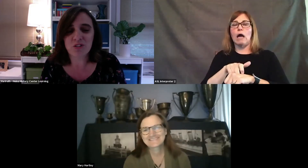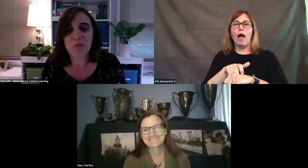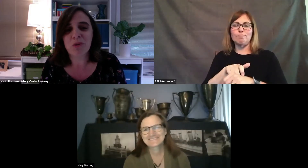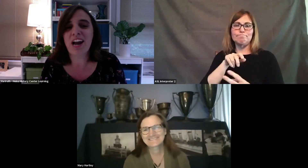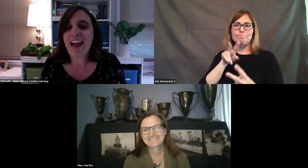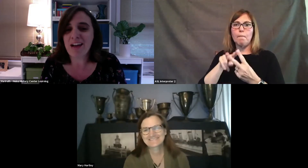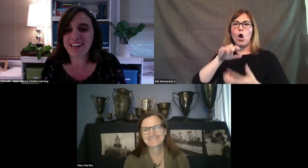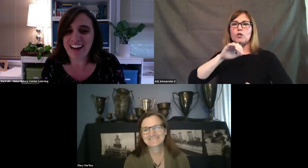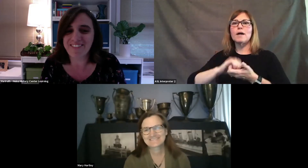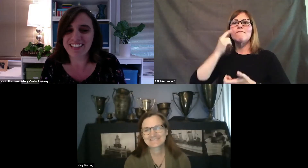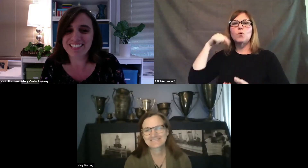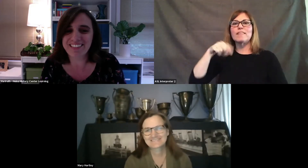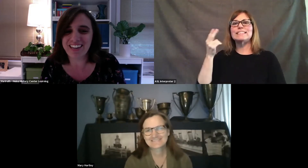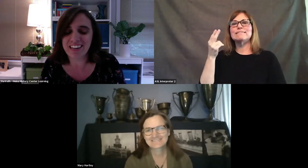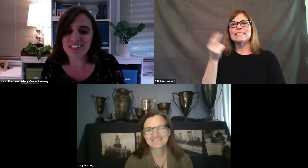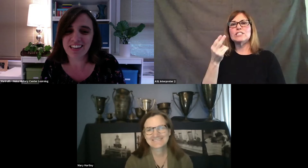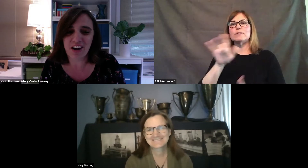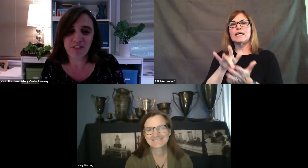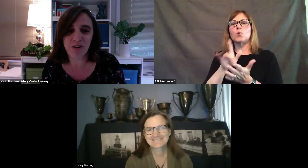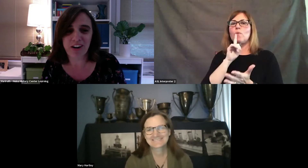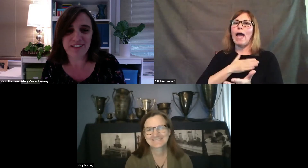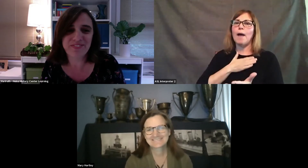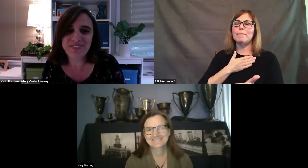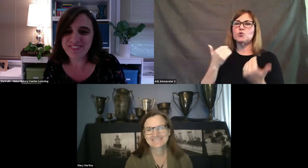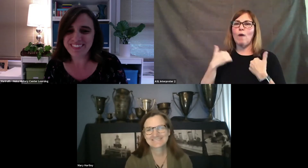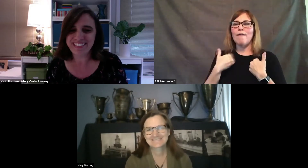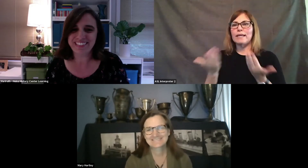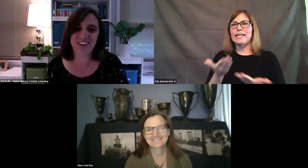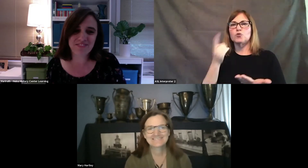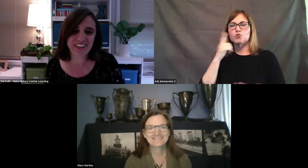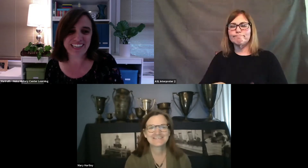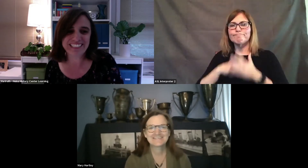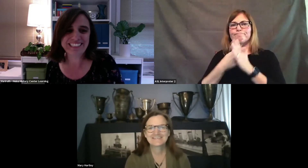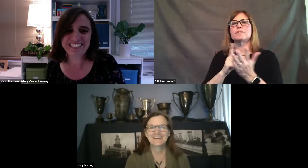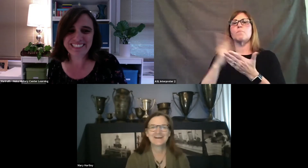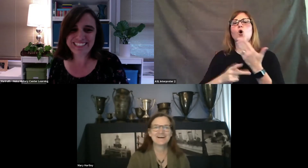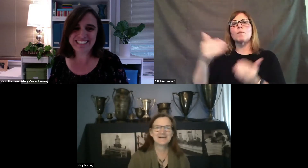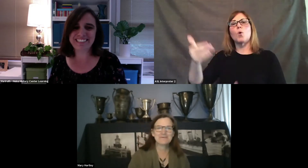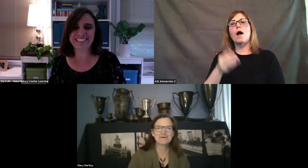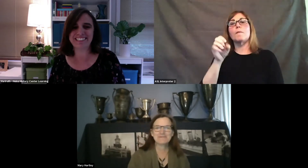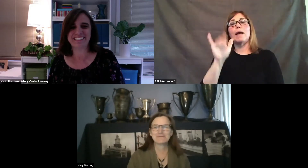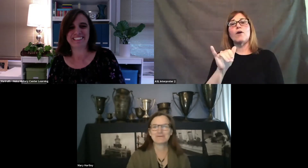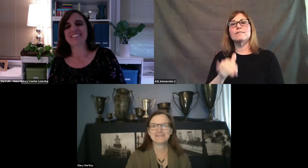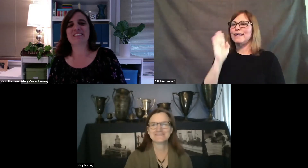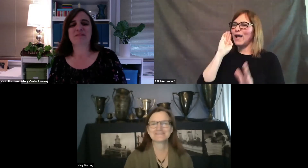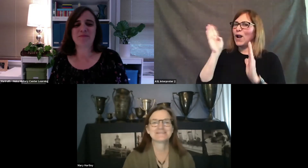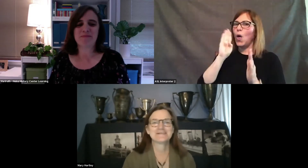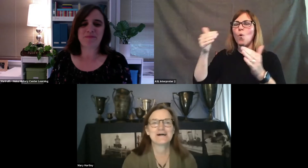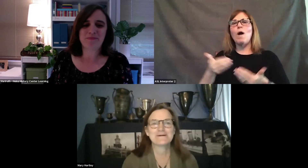we are super happy to have with us this evening to kick off the program. Welcome, Mary. Hi, welcome